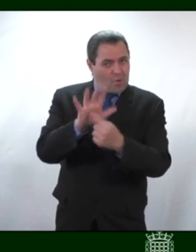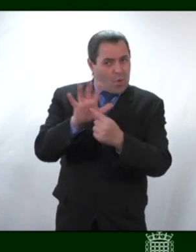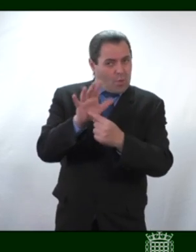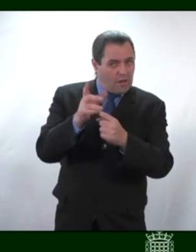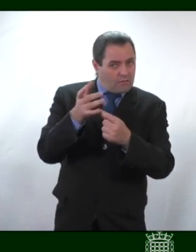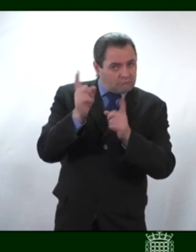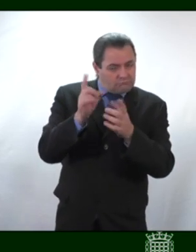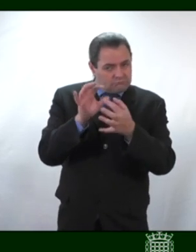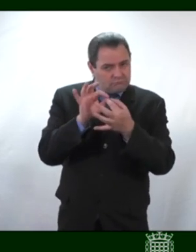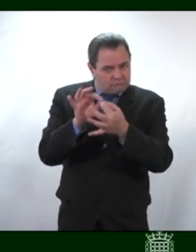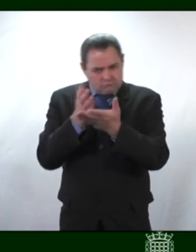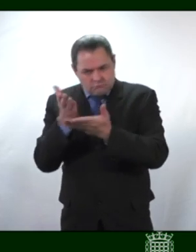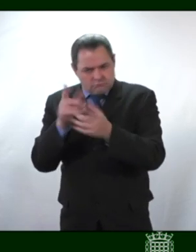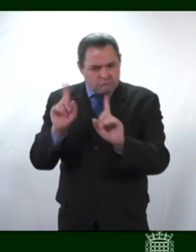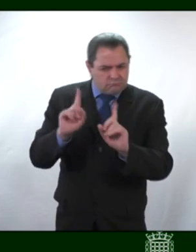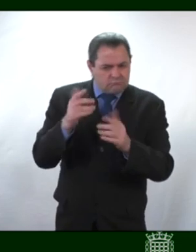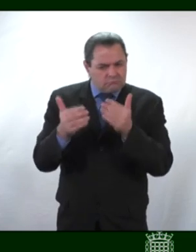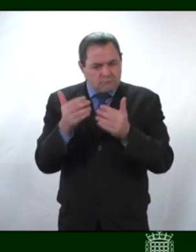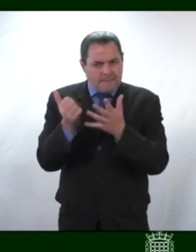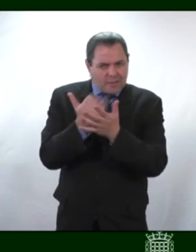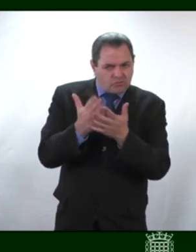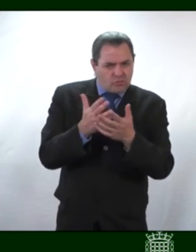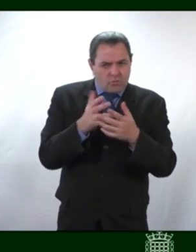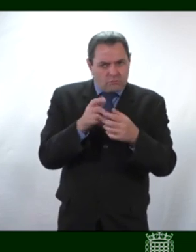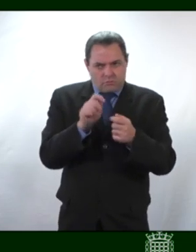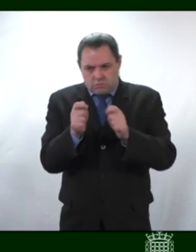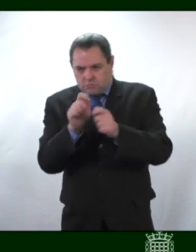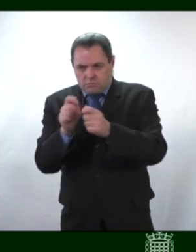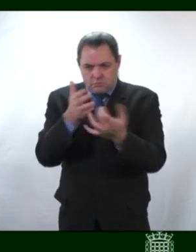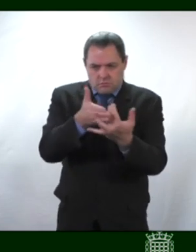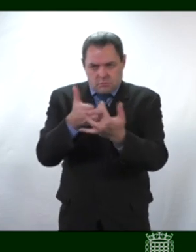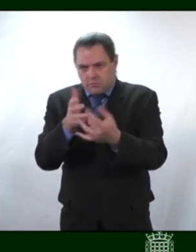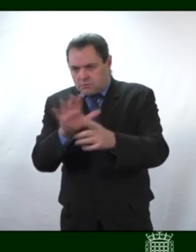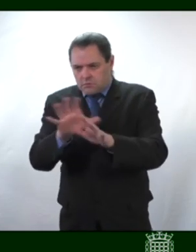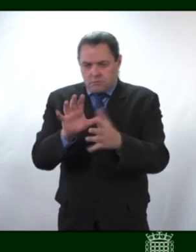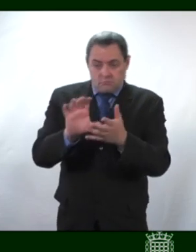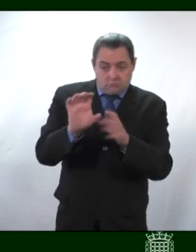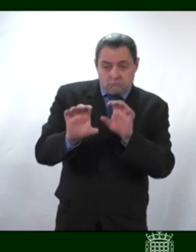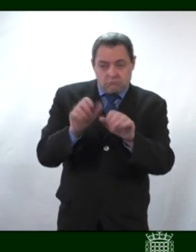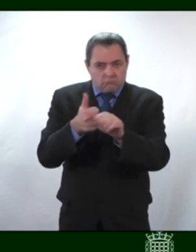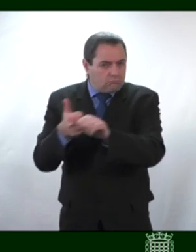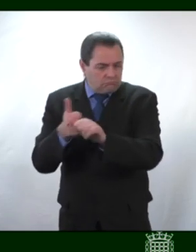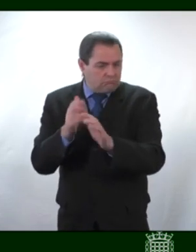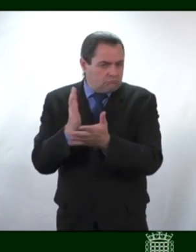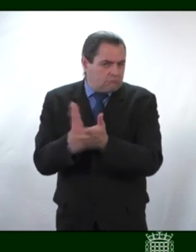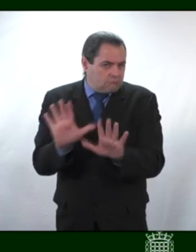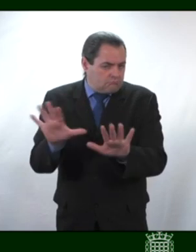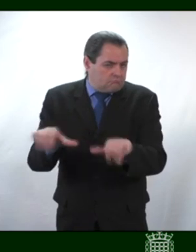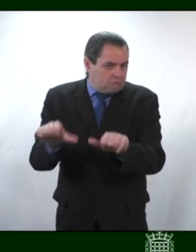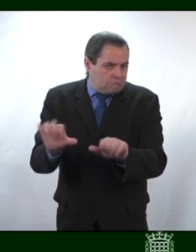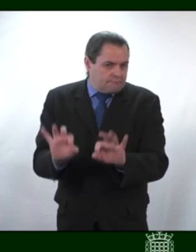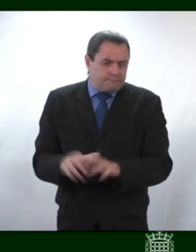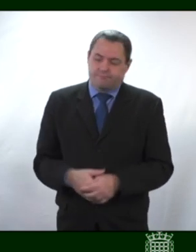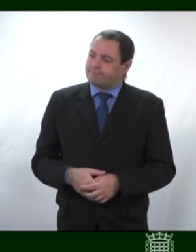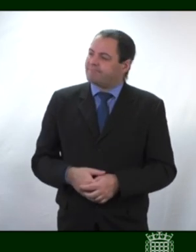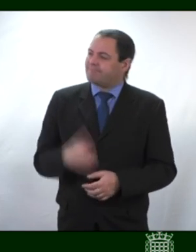leadership to make sure that we take the appropriate measures and put in place the support that's needed. Let's head up to Manchester with Afzal